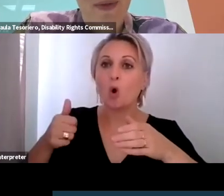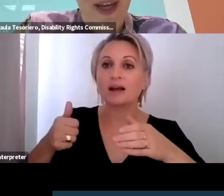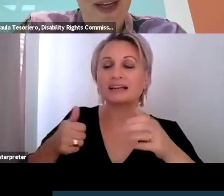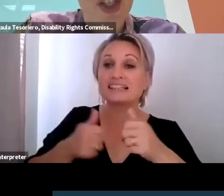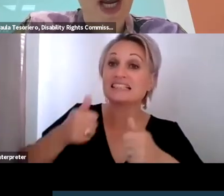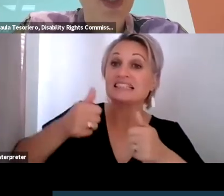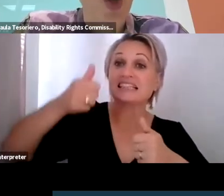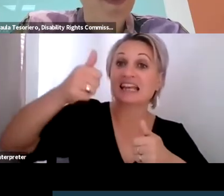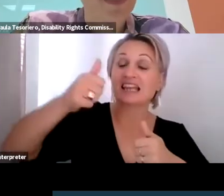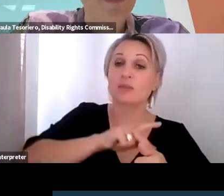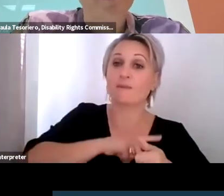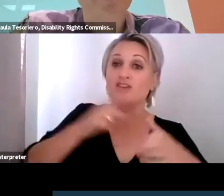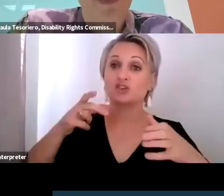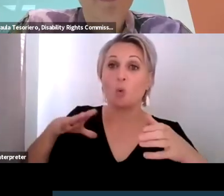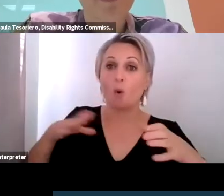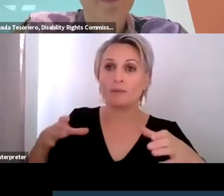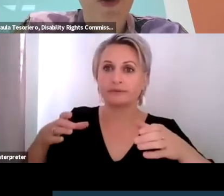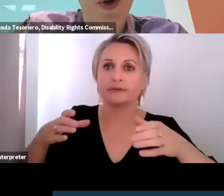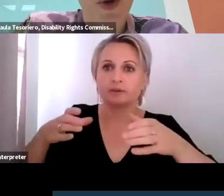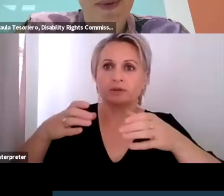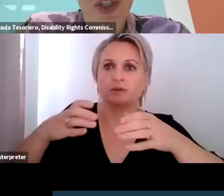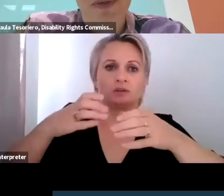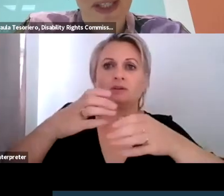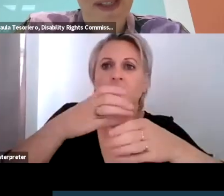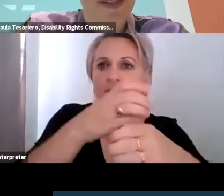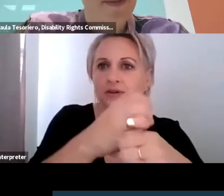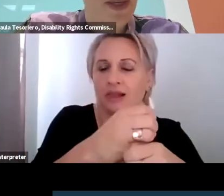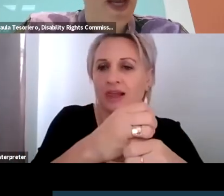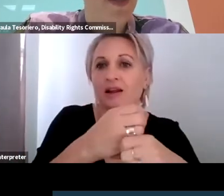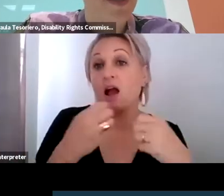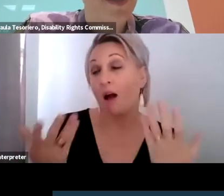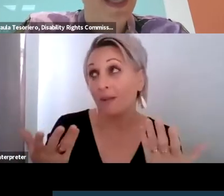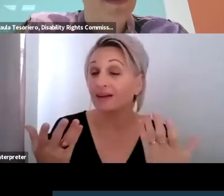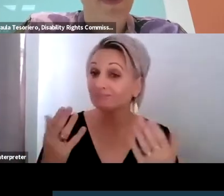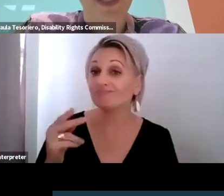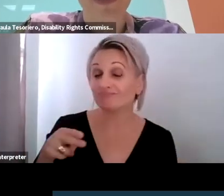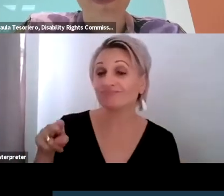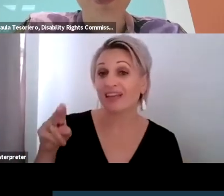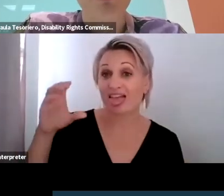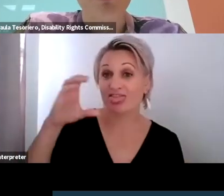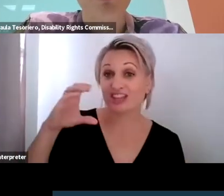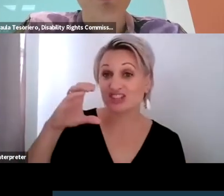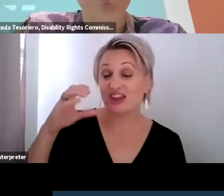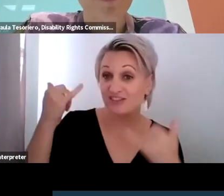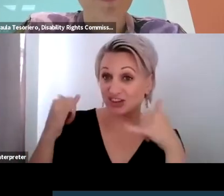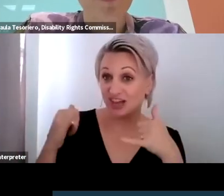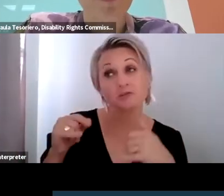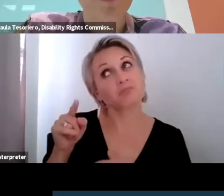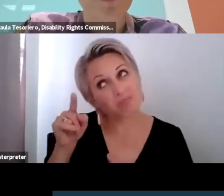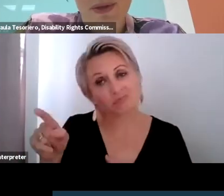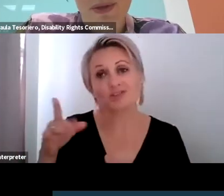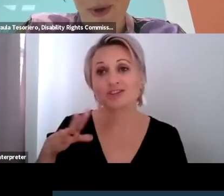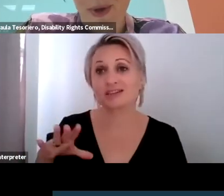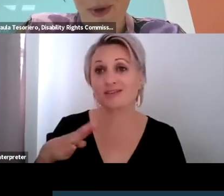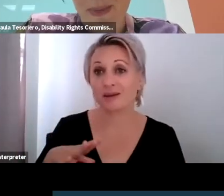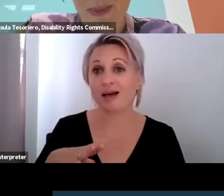you know, that can change, notwithstanding that, you know, the Chief Justice is a female and some other key leadership roles in the broader justice sector are